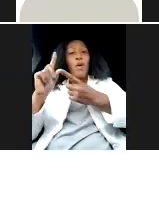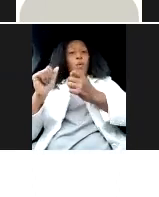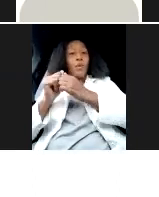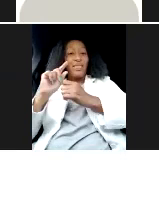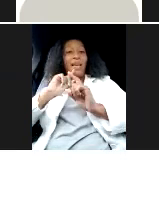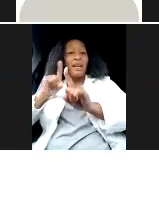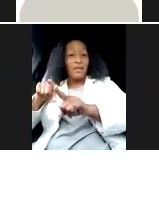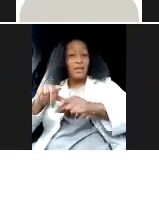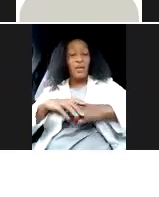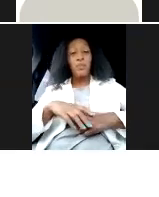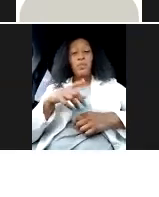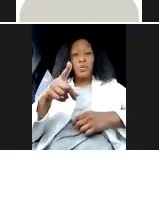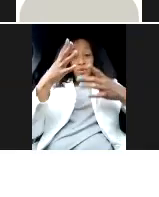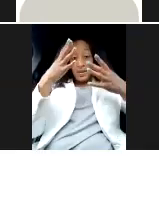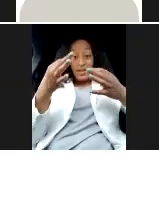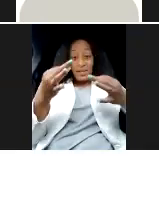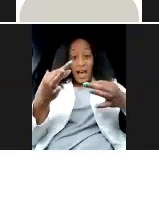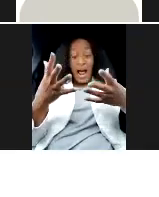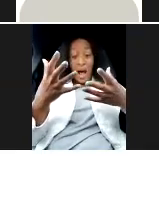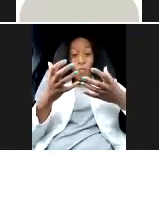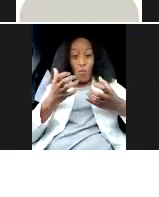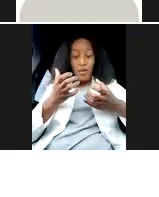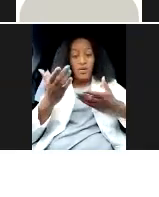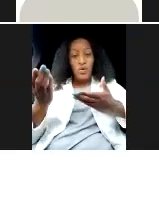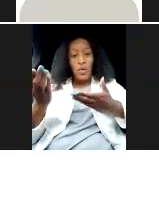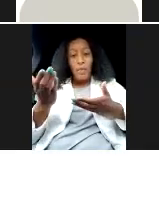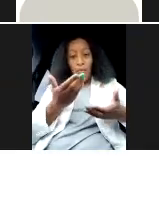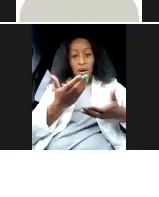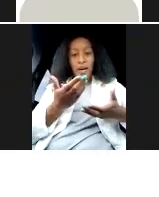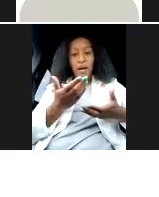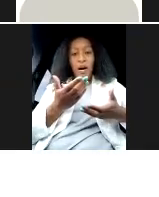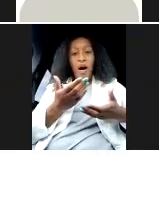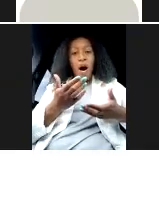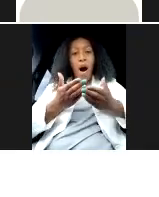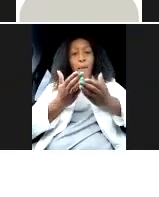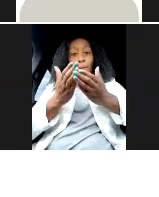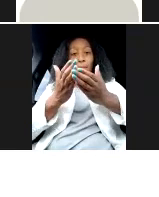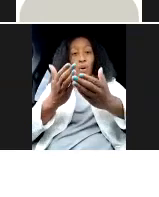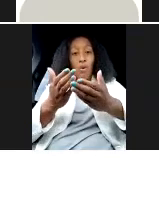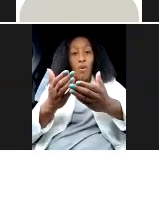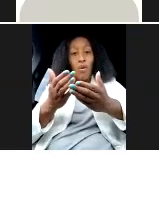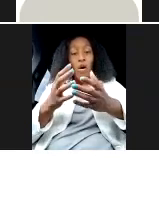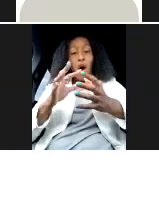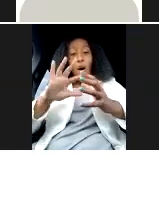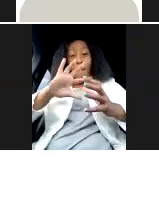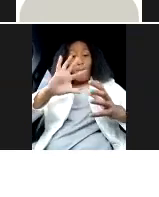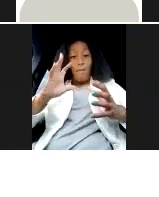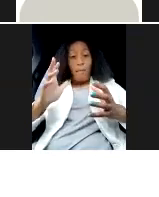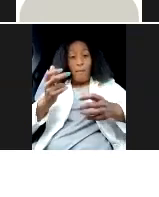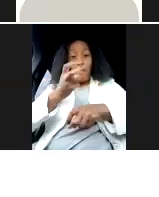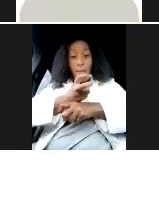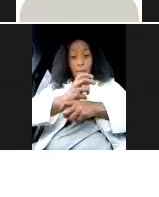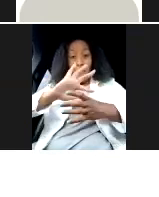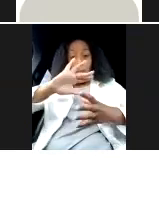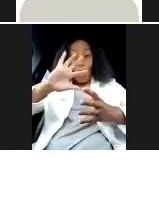is 30 centimeters on each side. So this is a cubic boulder. However that happened, I don't know. But